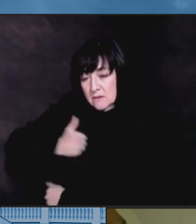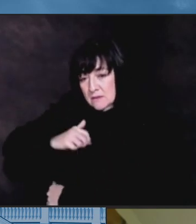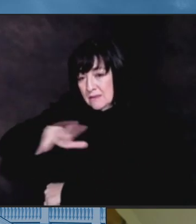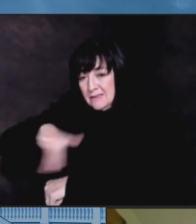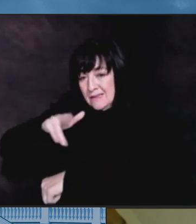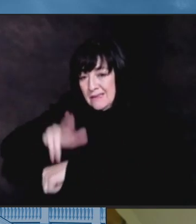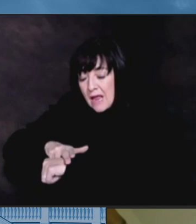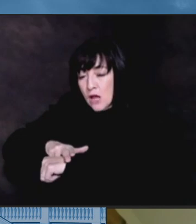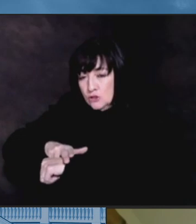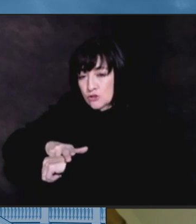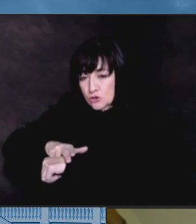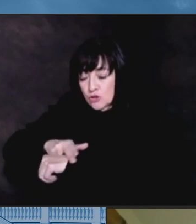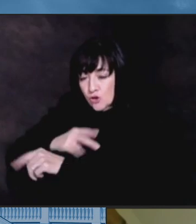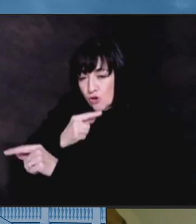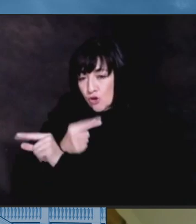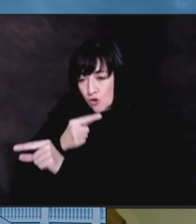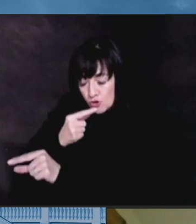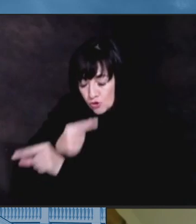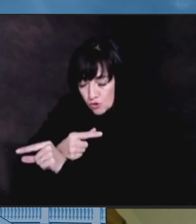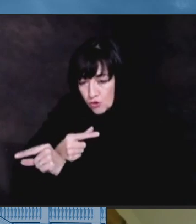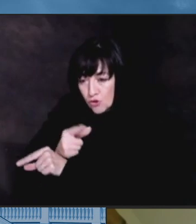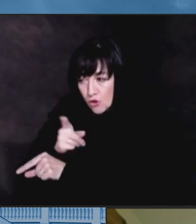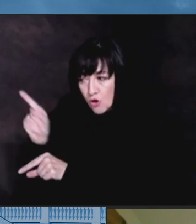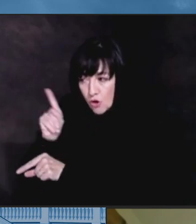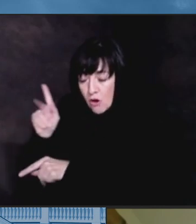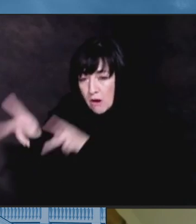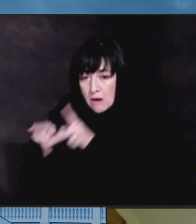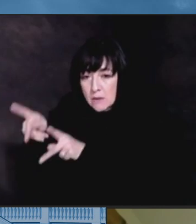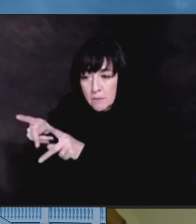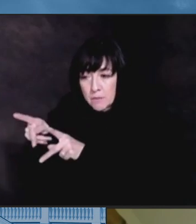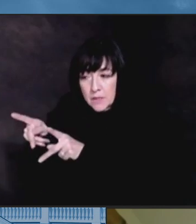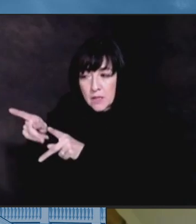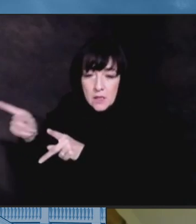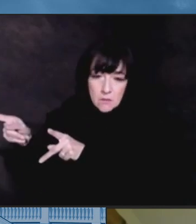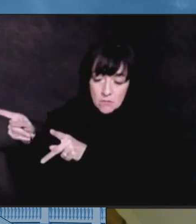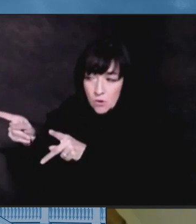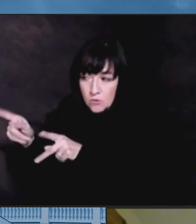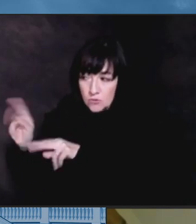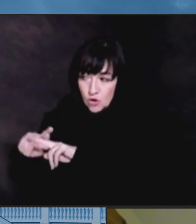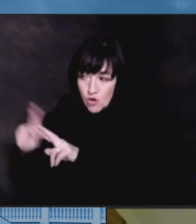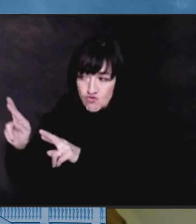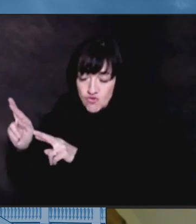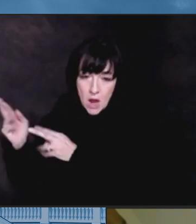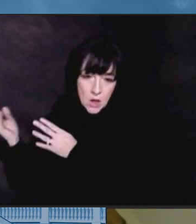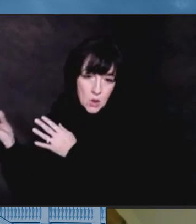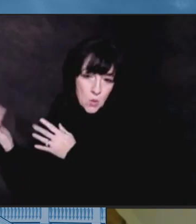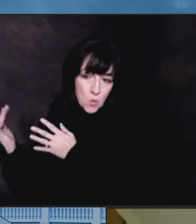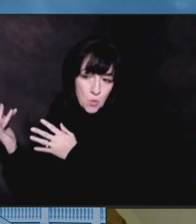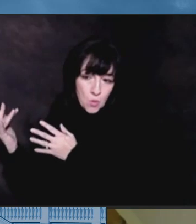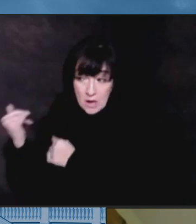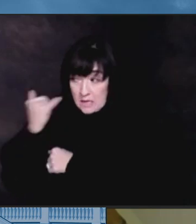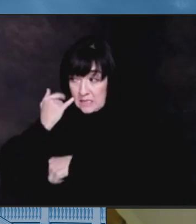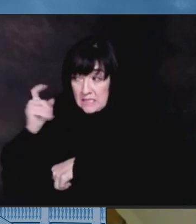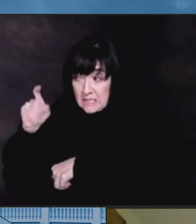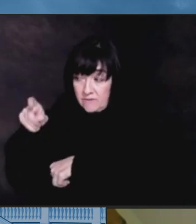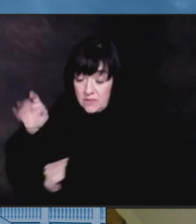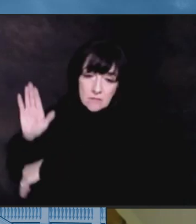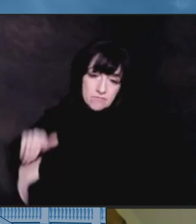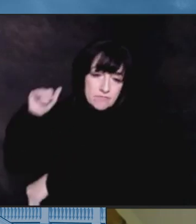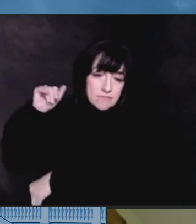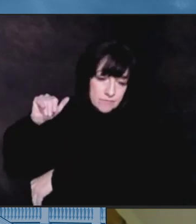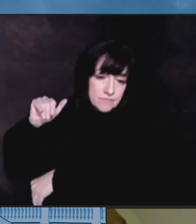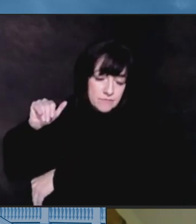AJ in a minute to talk about that. But what we've heard two things, I think, from the hospitals. Help us manage our